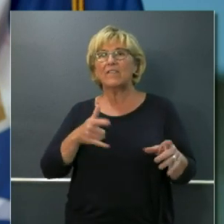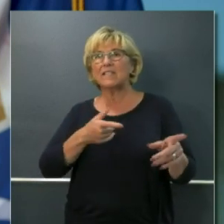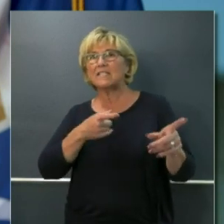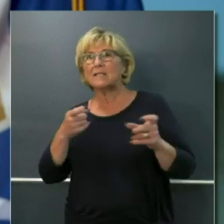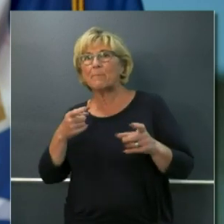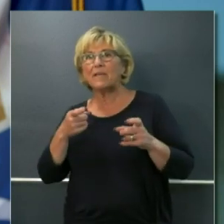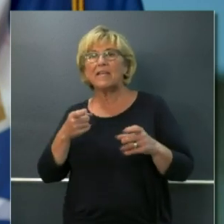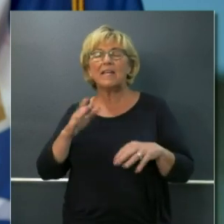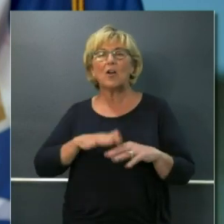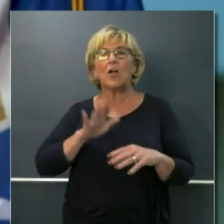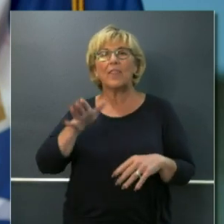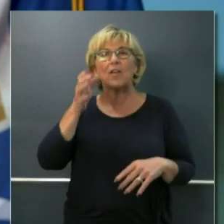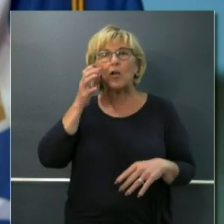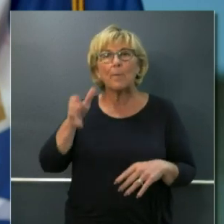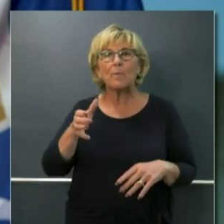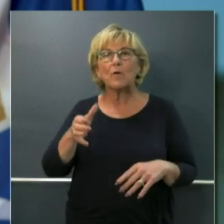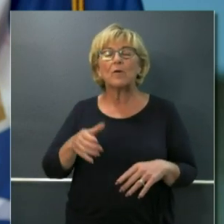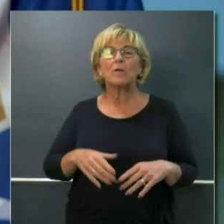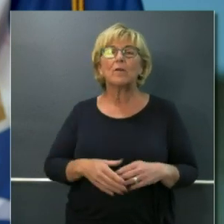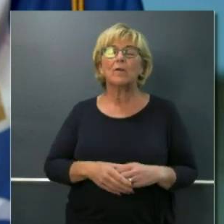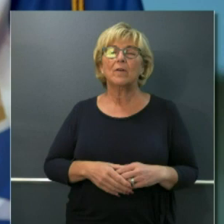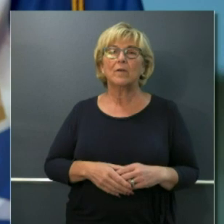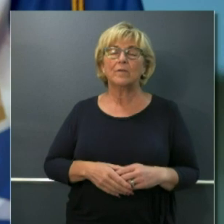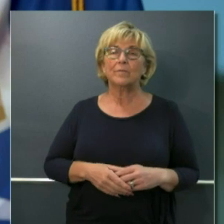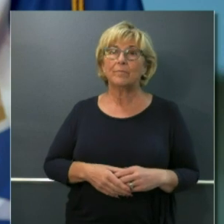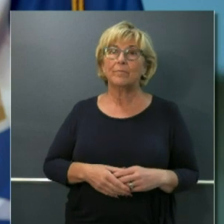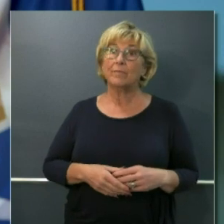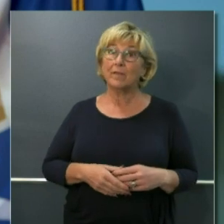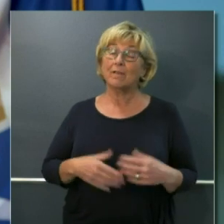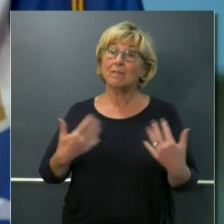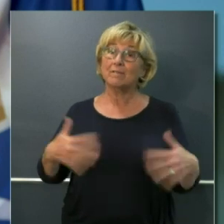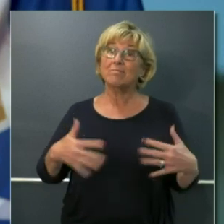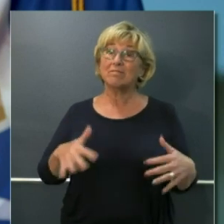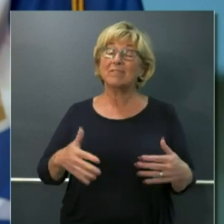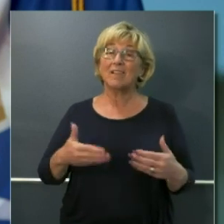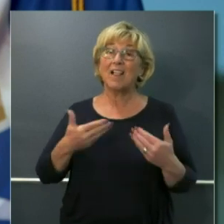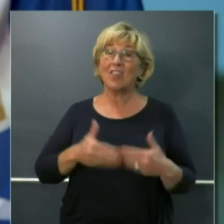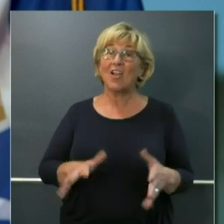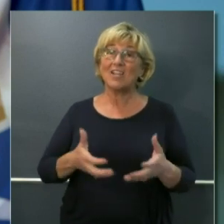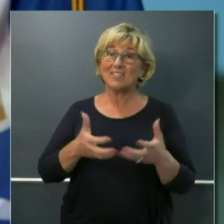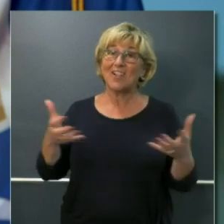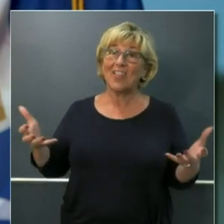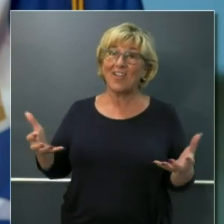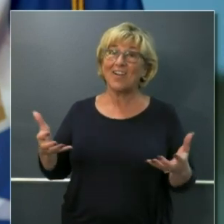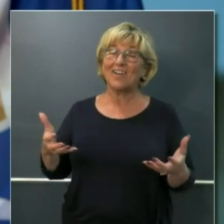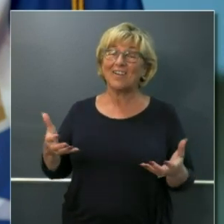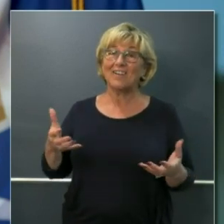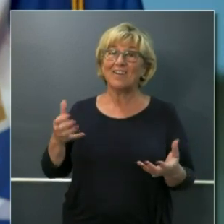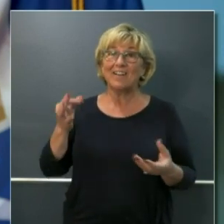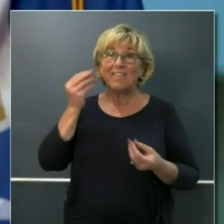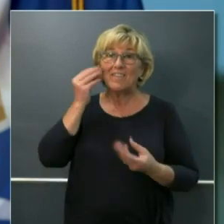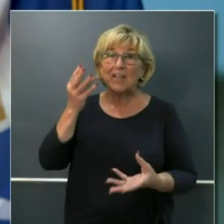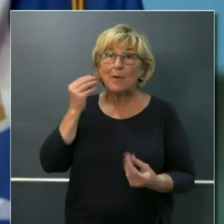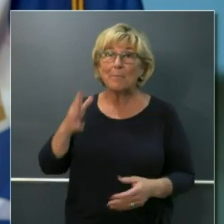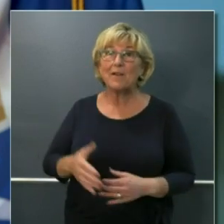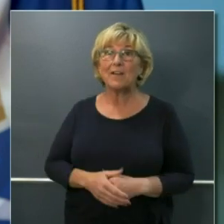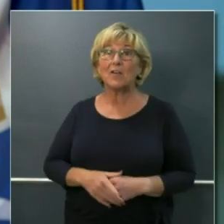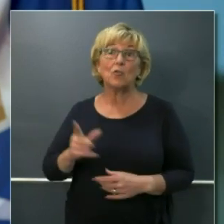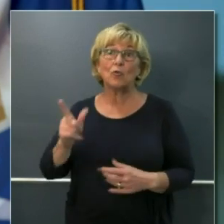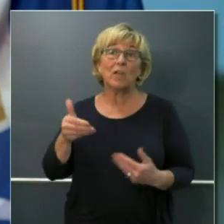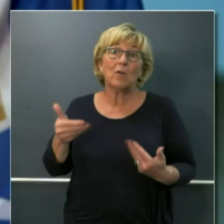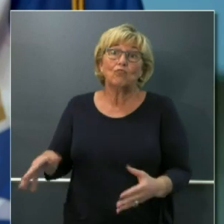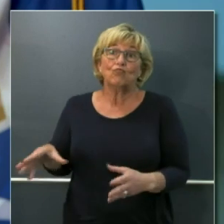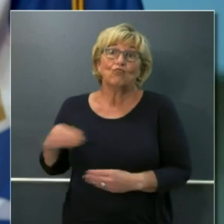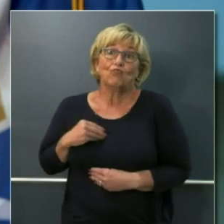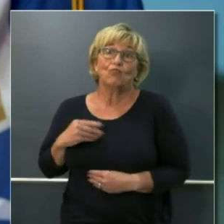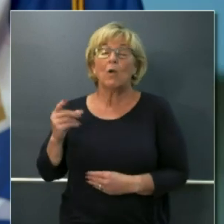capacity or anything to download into. And so there's been a learning loss. And you can either just roll over and just accept that, or you can